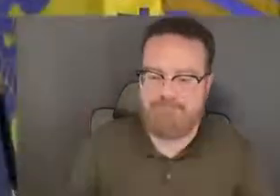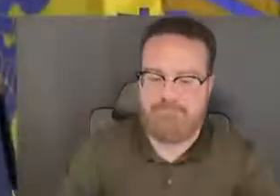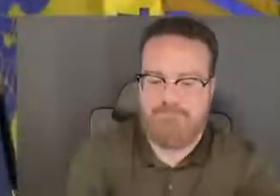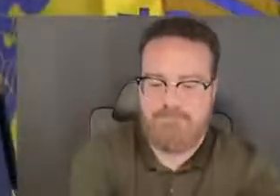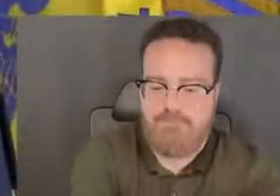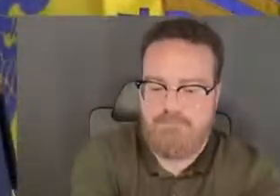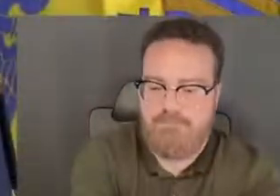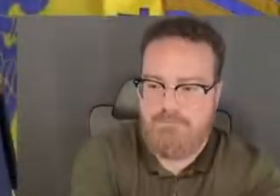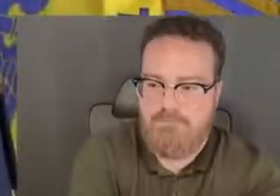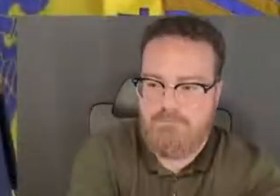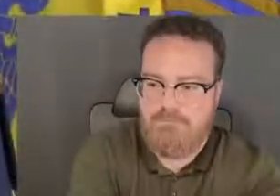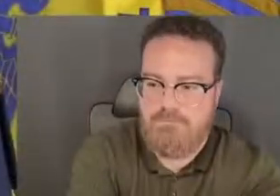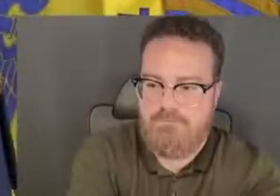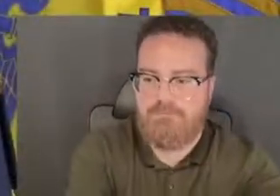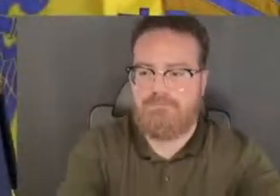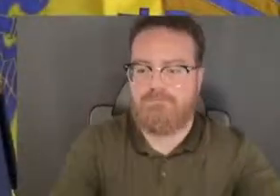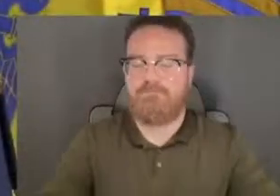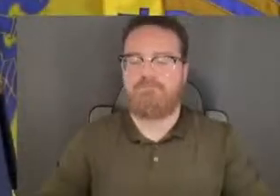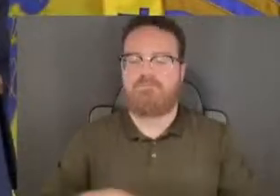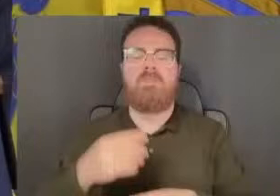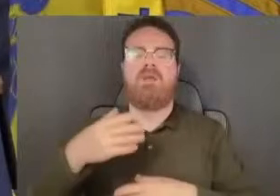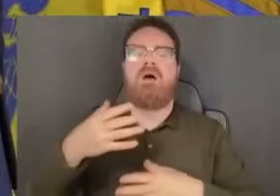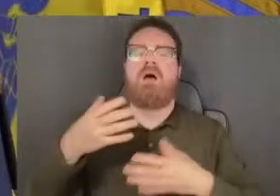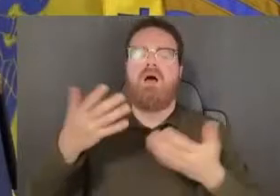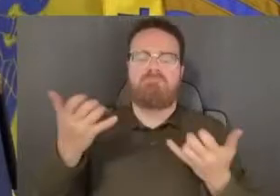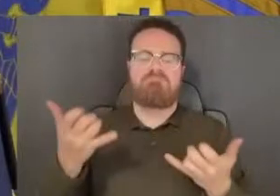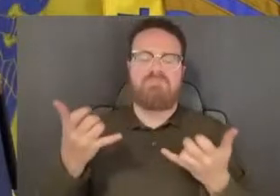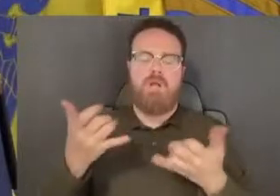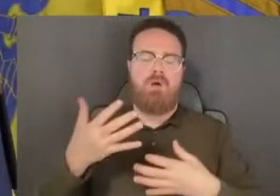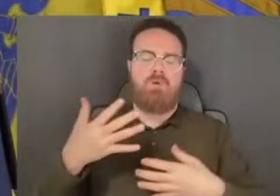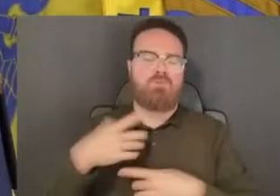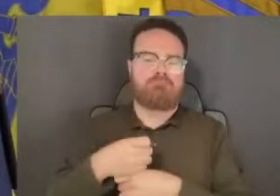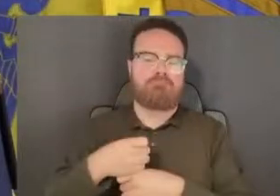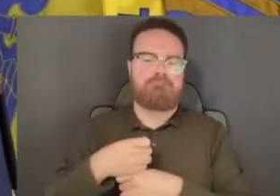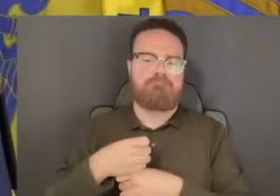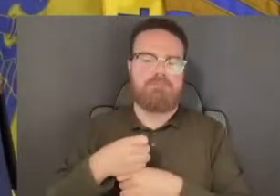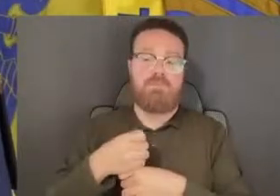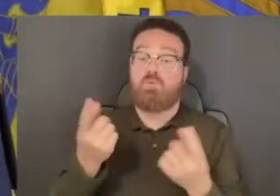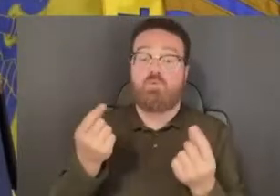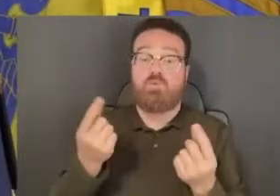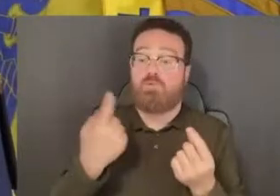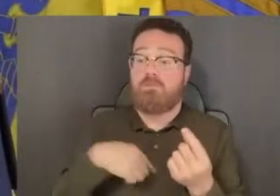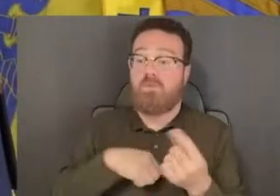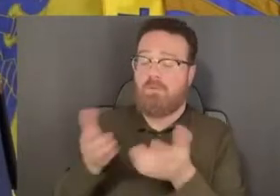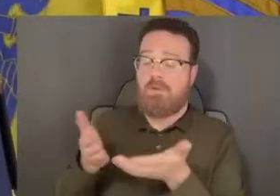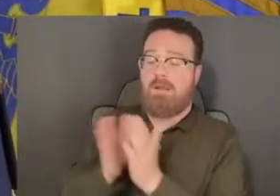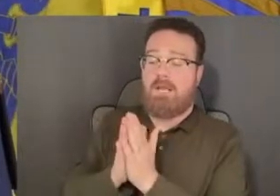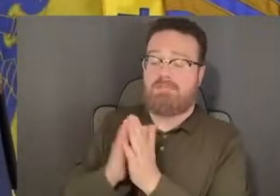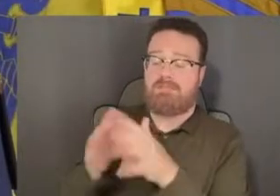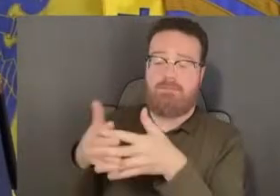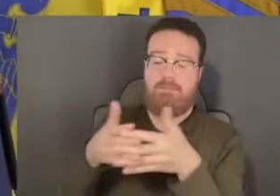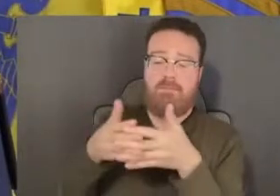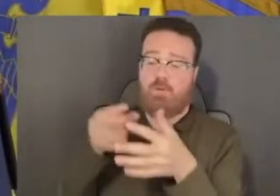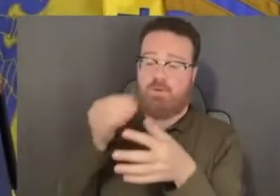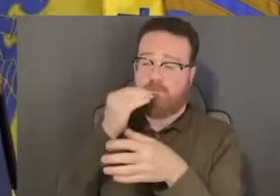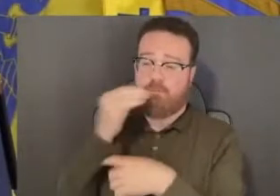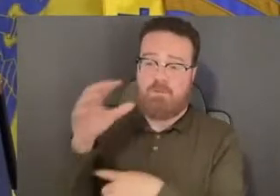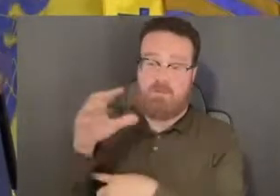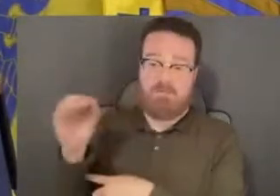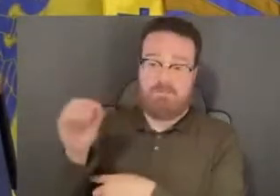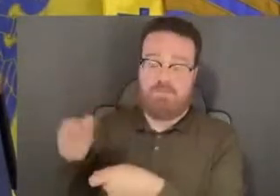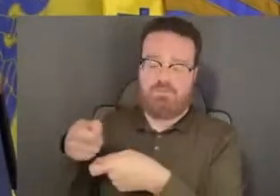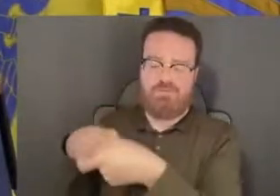In summary, we are simply asking American food companies to replace petroleum-based food dyes with